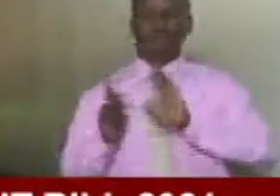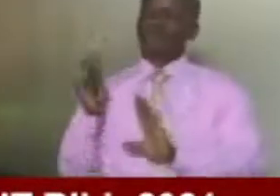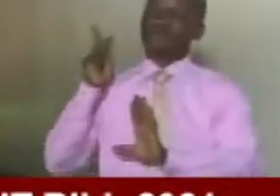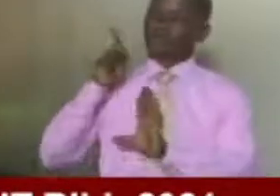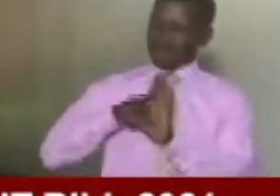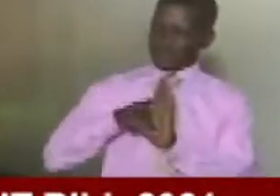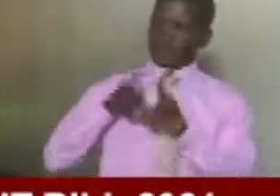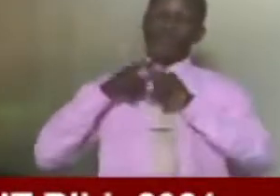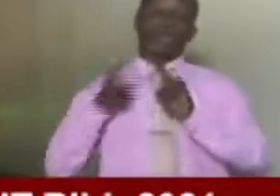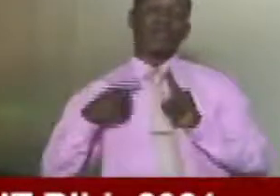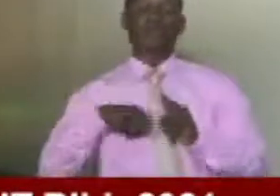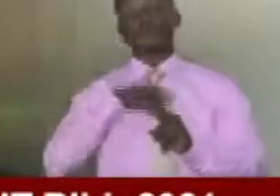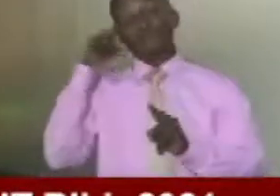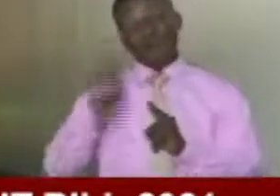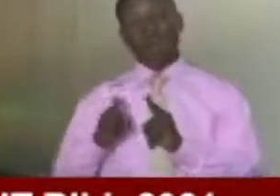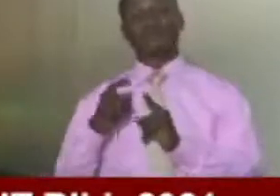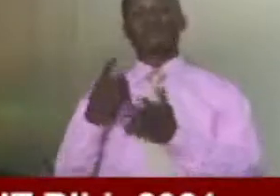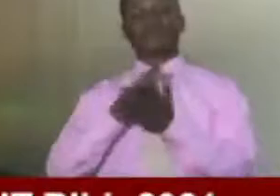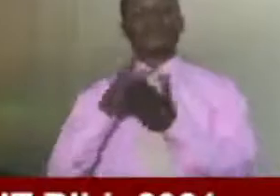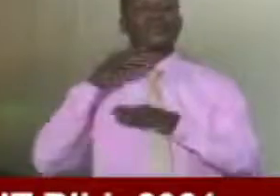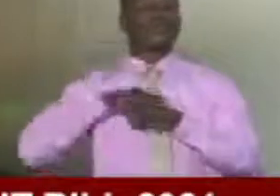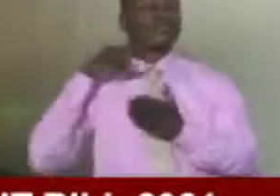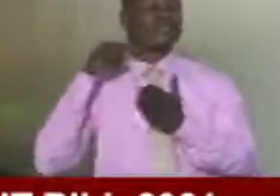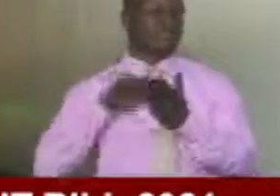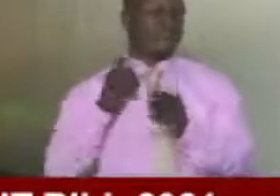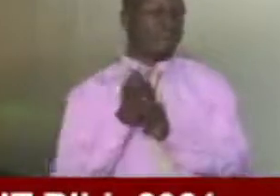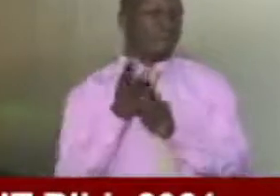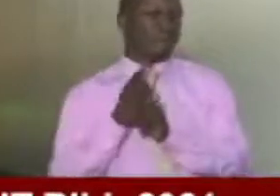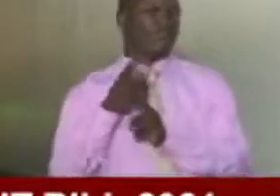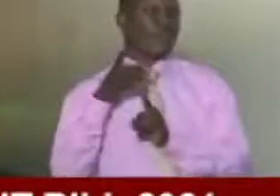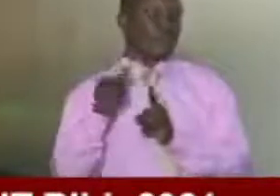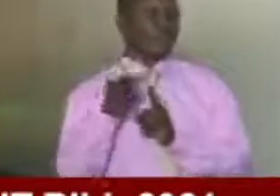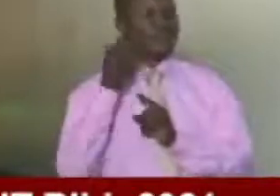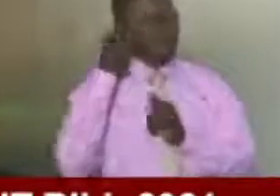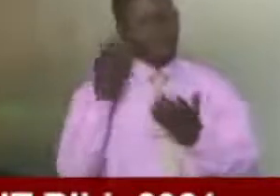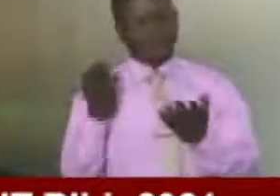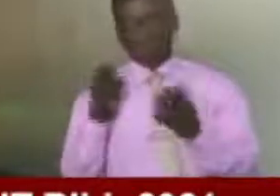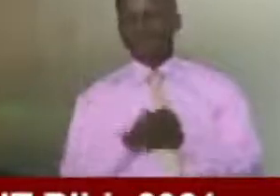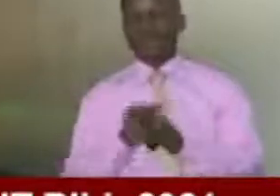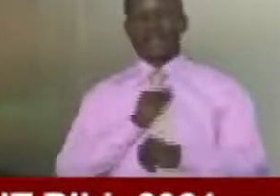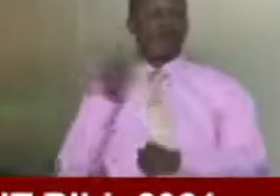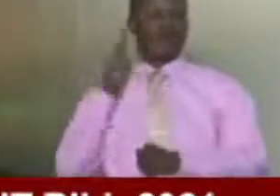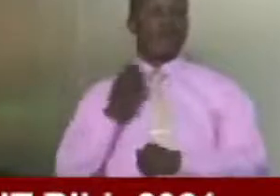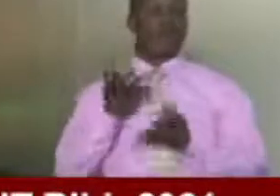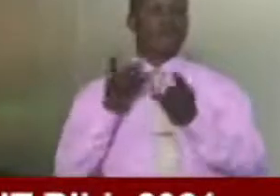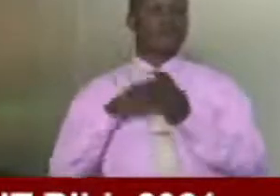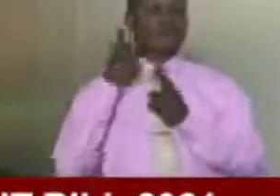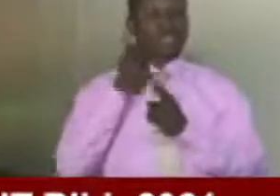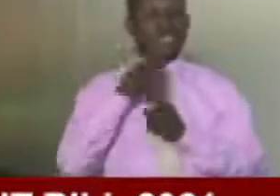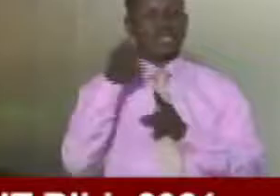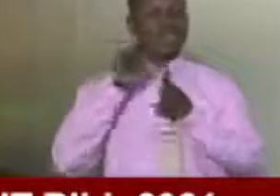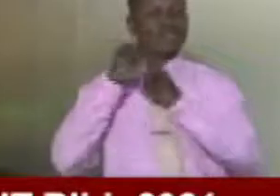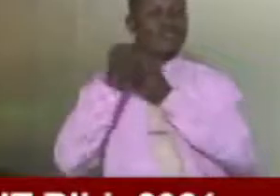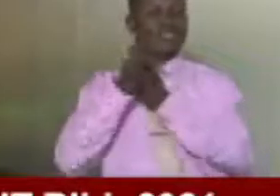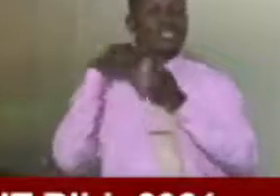we need to interrogate these things quite properly. You know, I would want to see a situation in